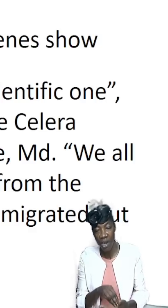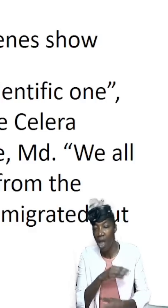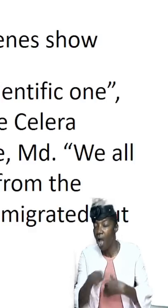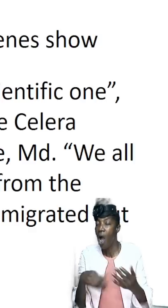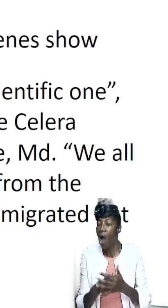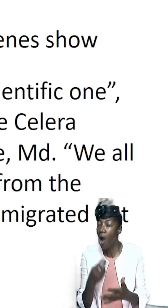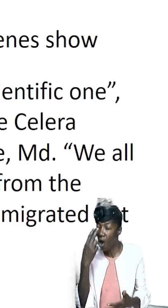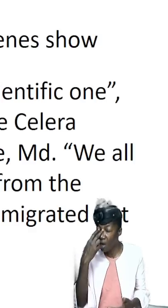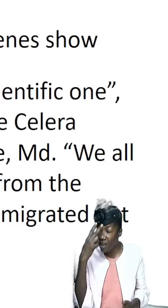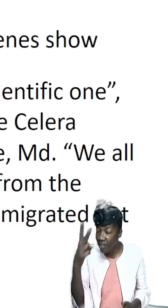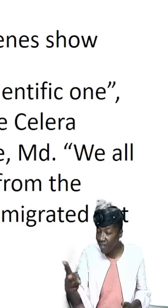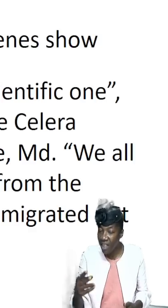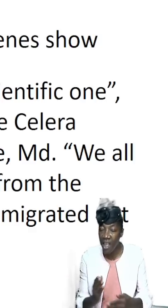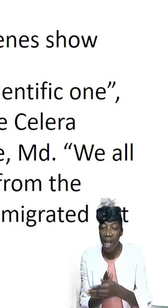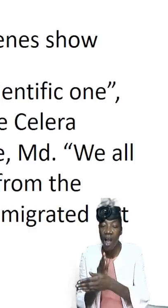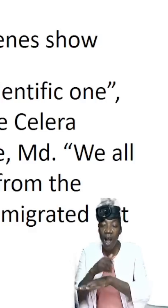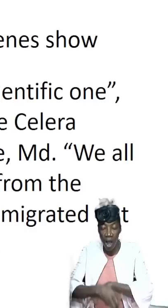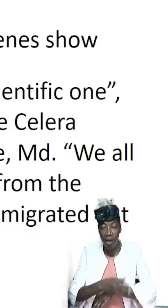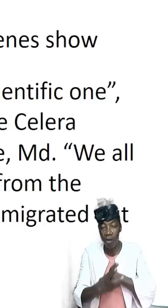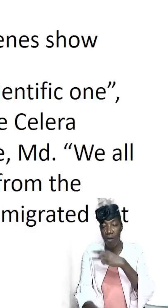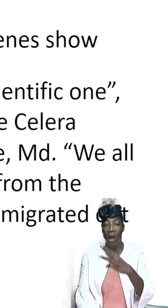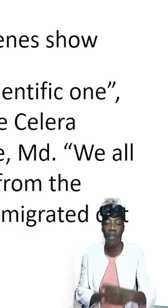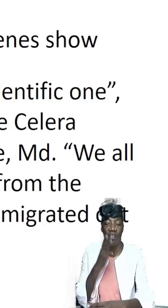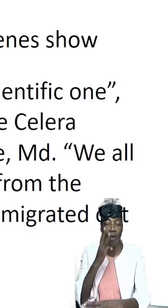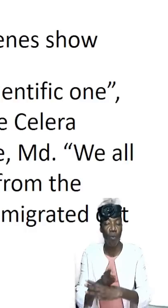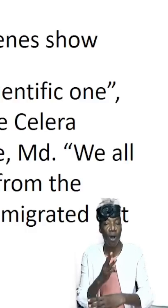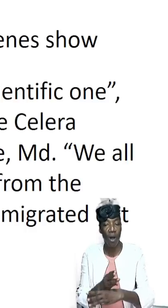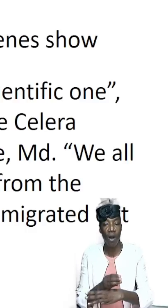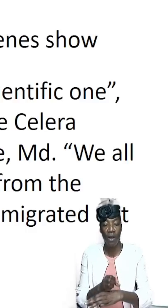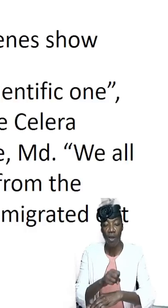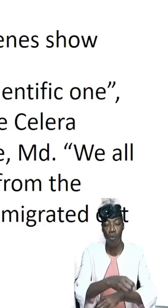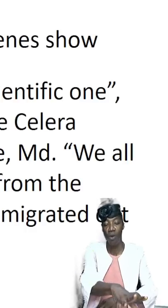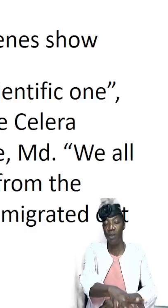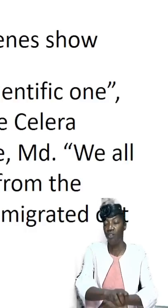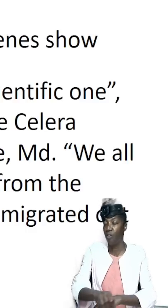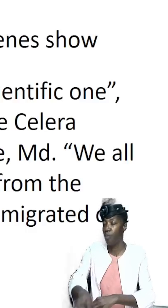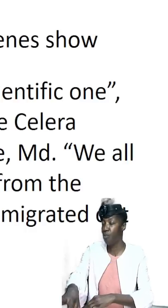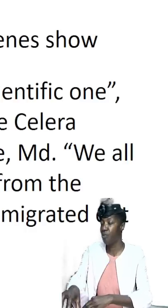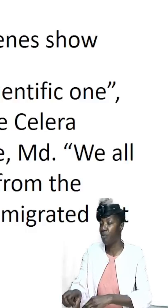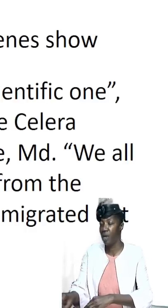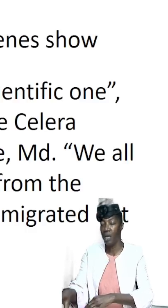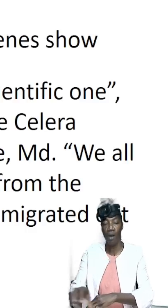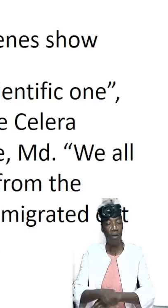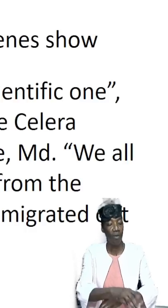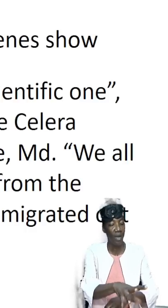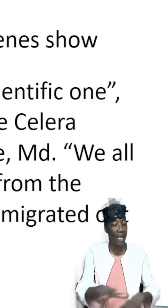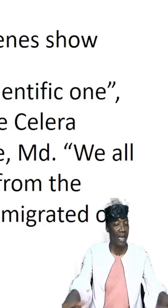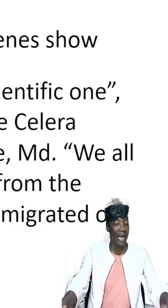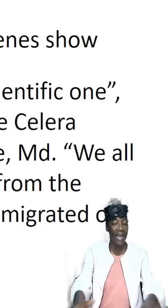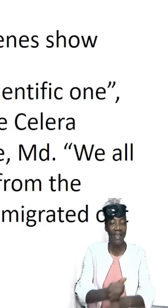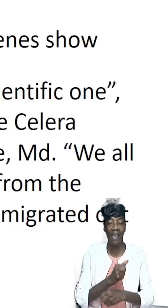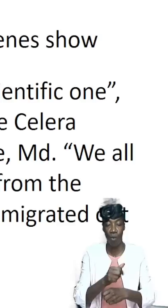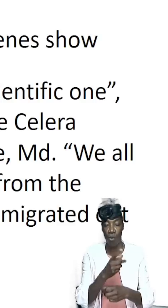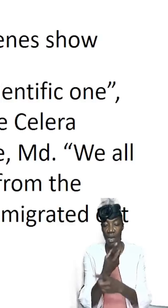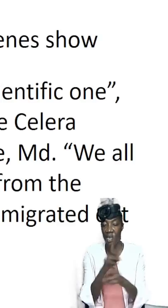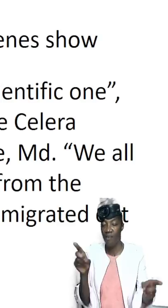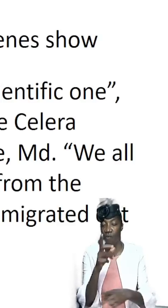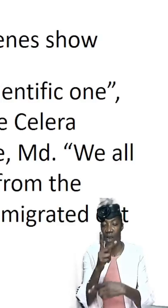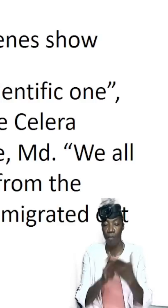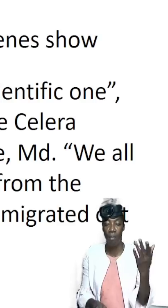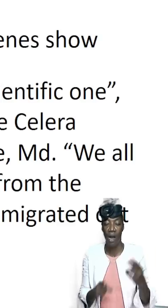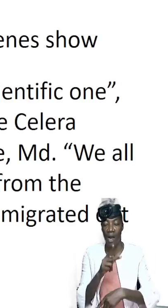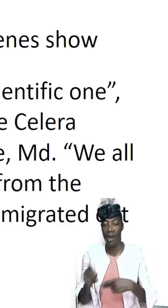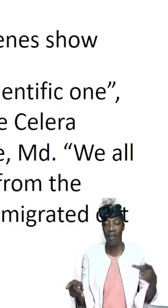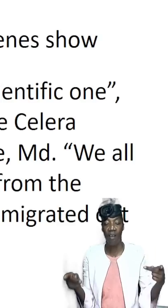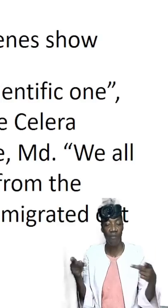we colonize the world, as we spread out and take over the different parts of the world, he's saying that